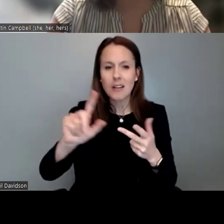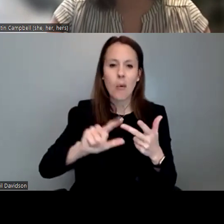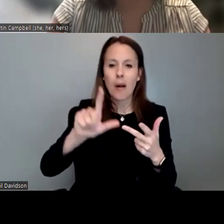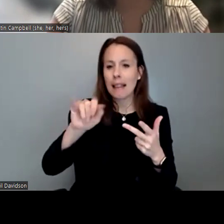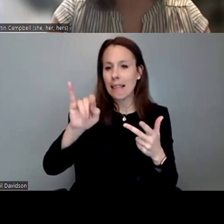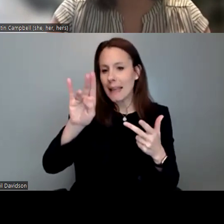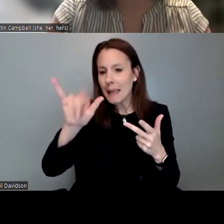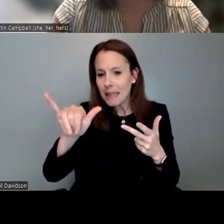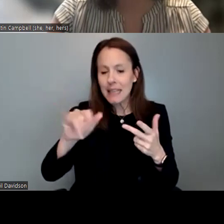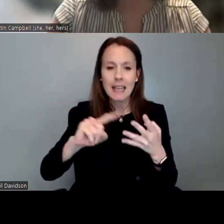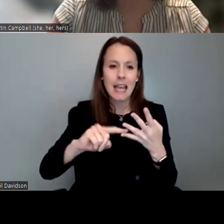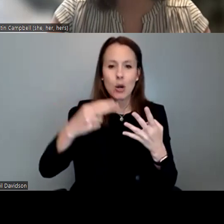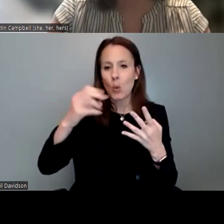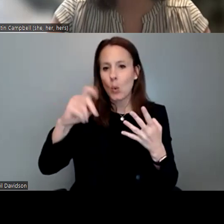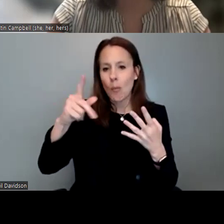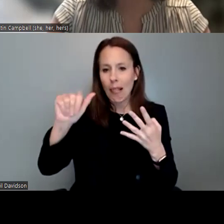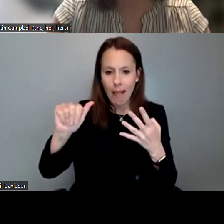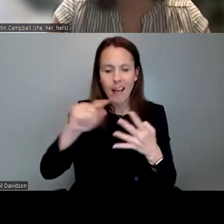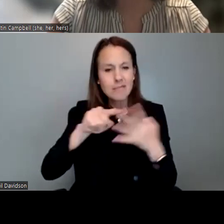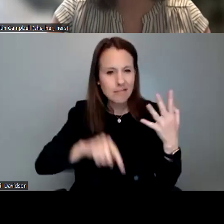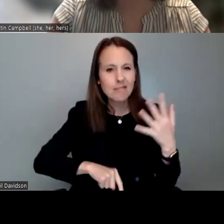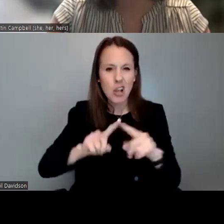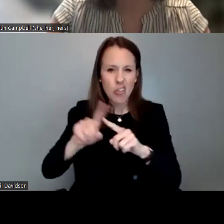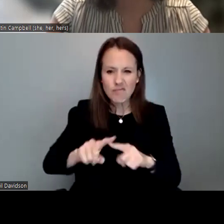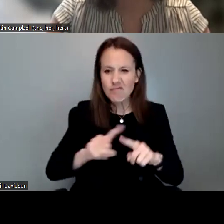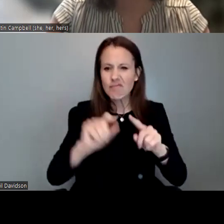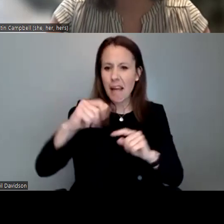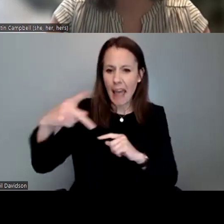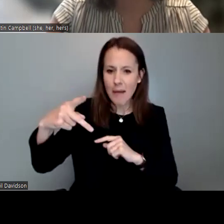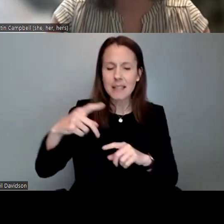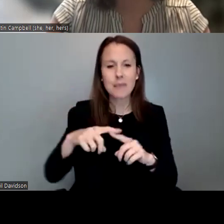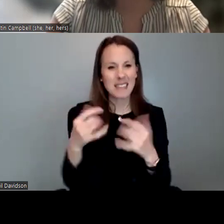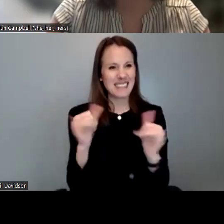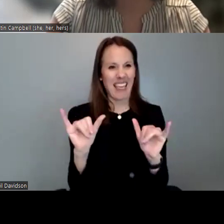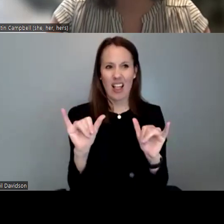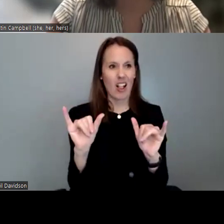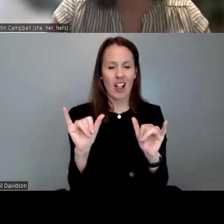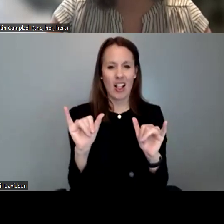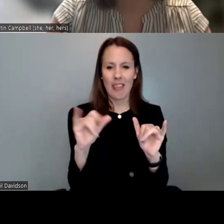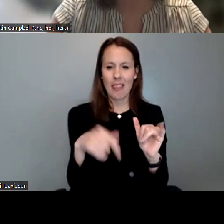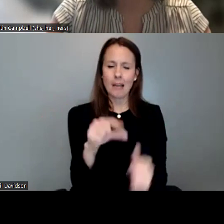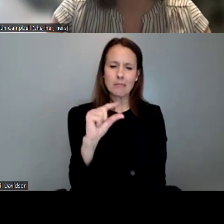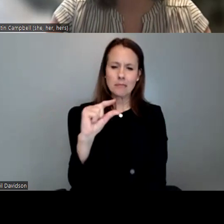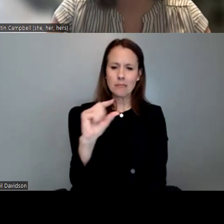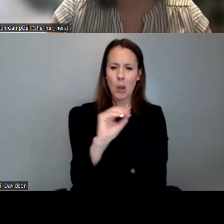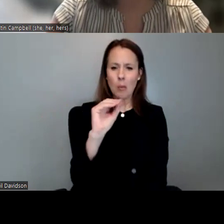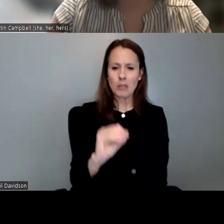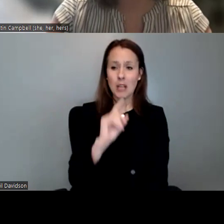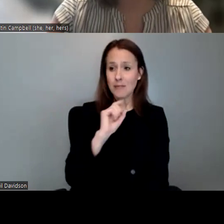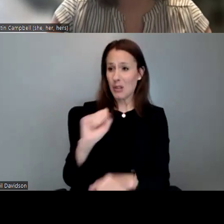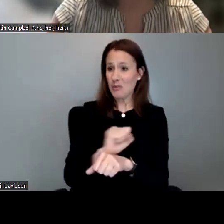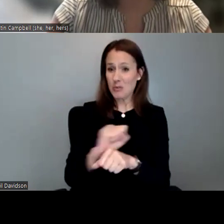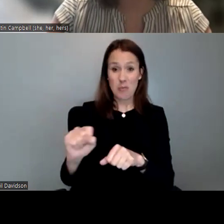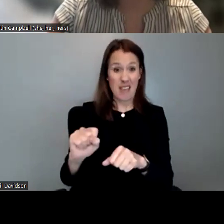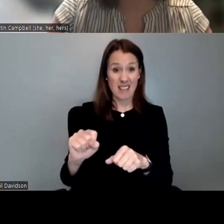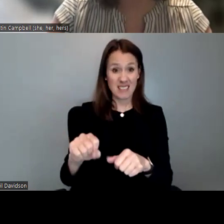Libby and Hoopla and other things like that. But still, that's only a fraction of the written material that is